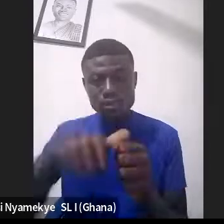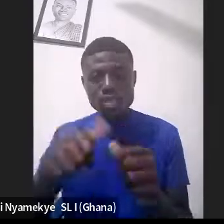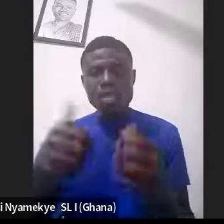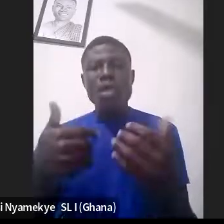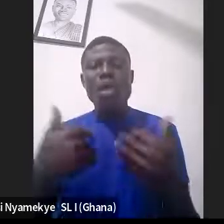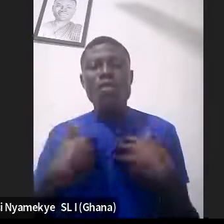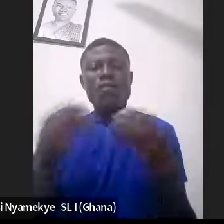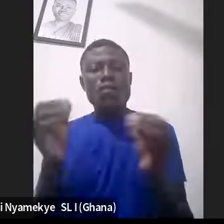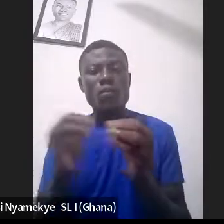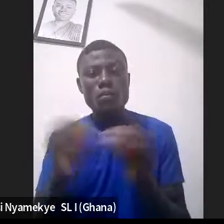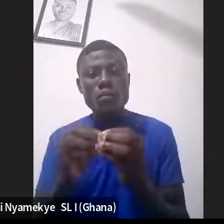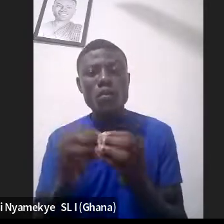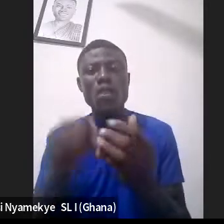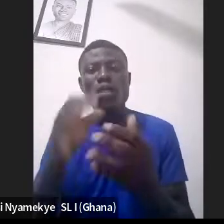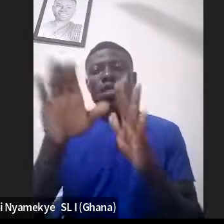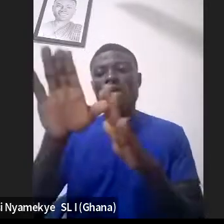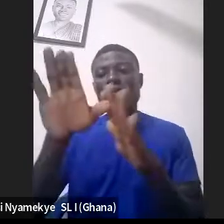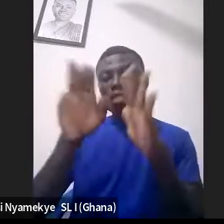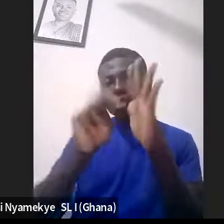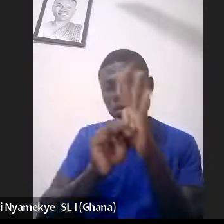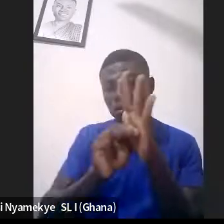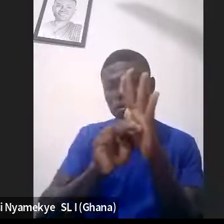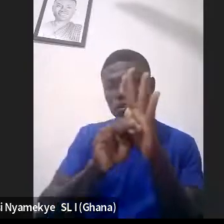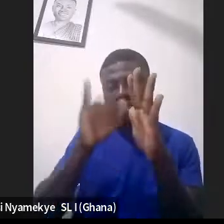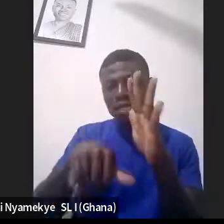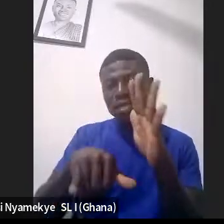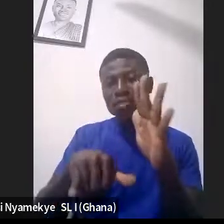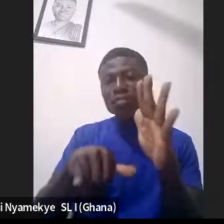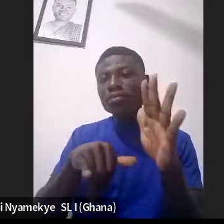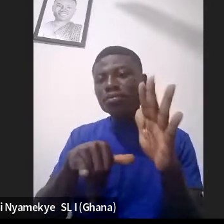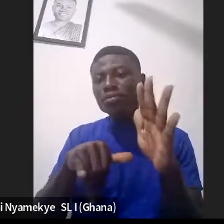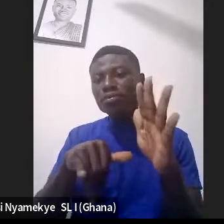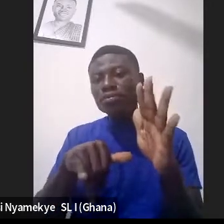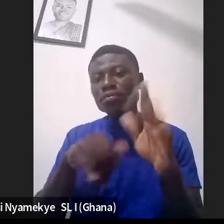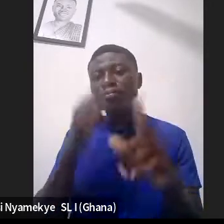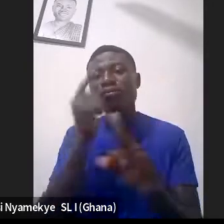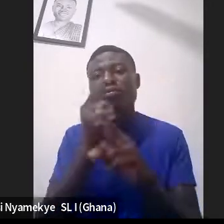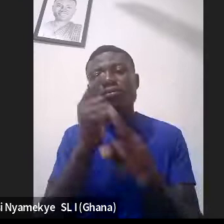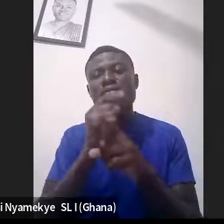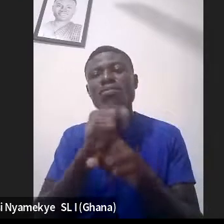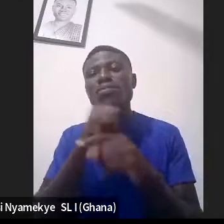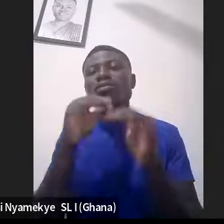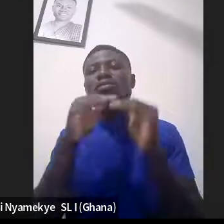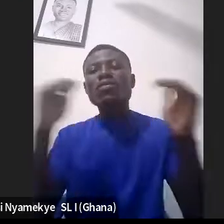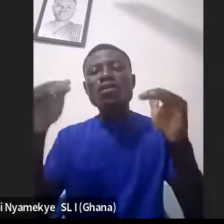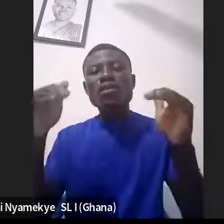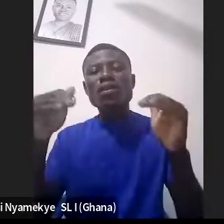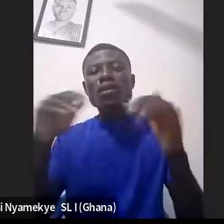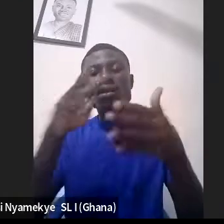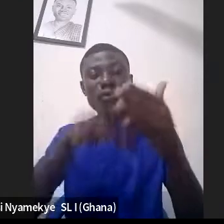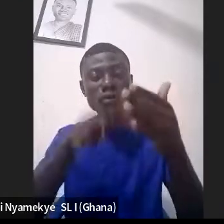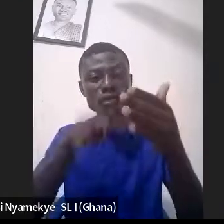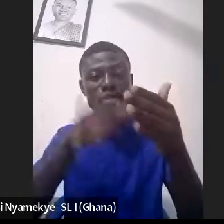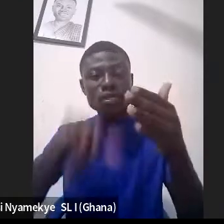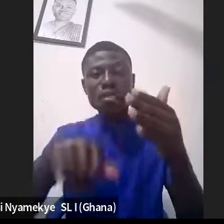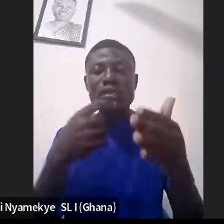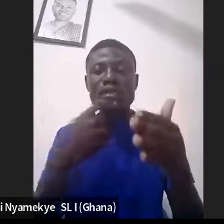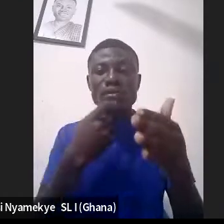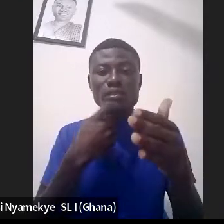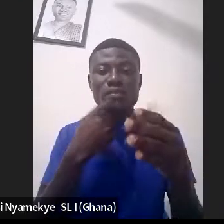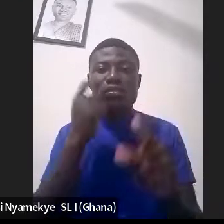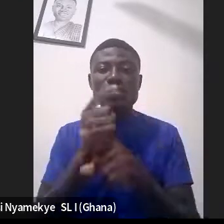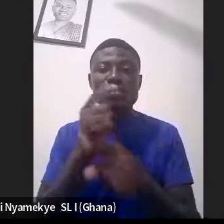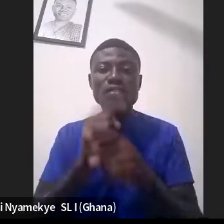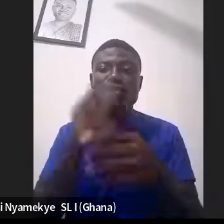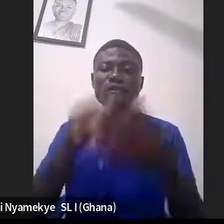curriculum out there that says, which is a balanced literacy approach. that says, just read to your children. I